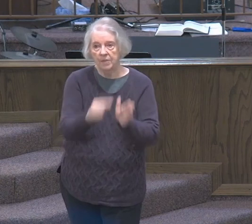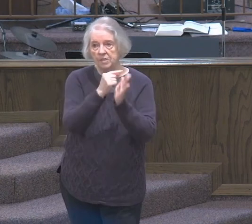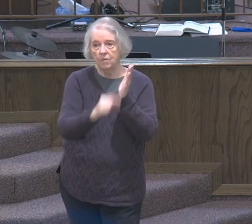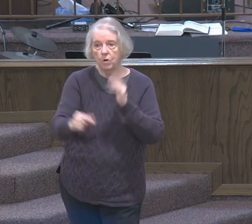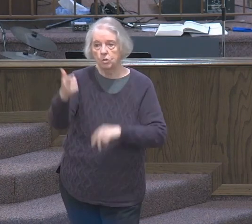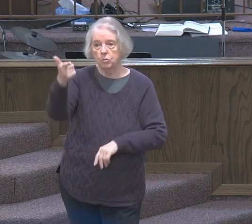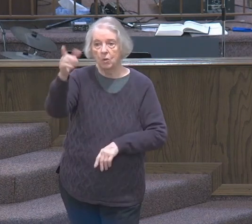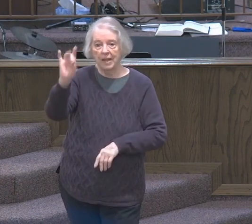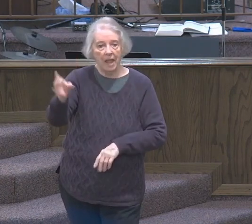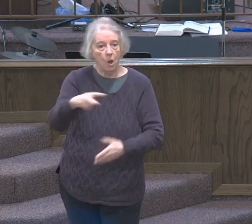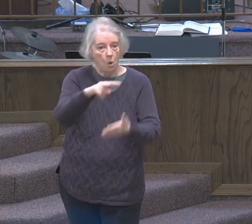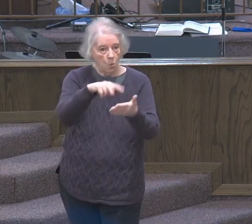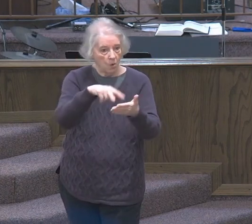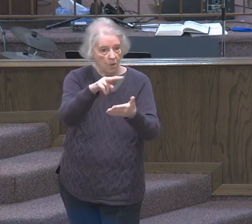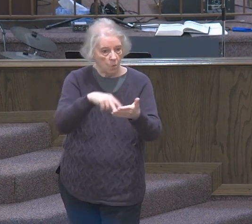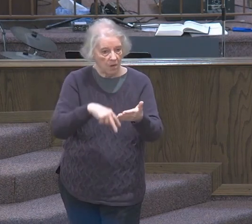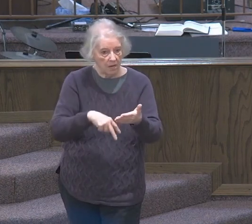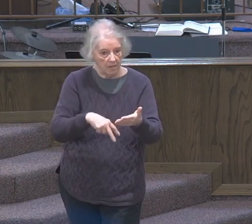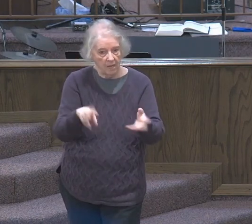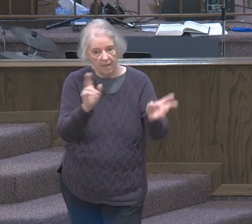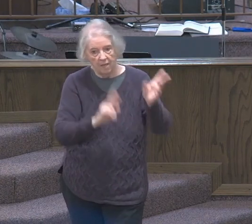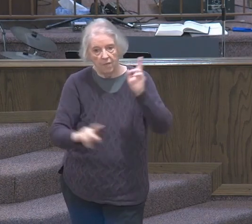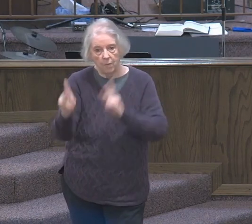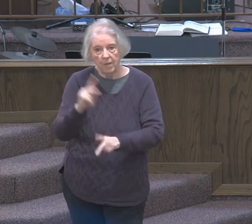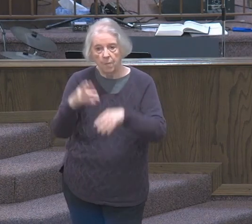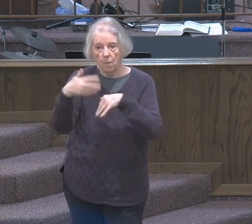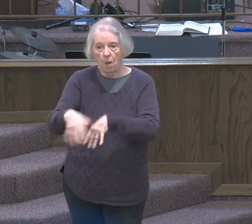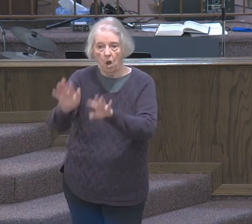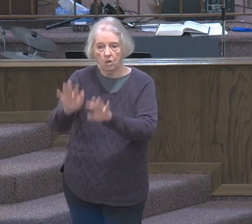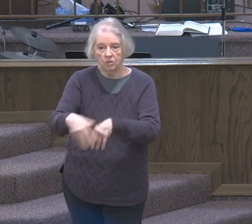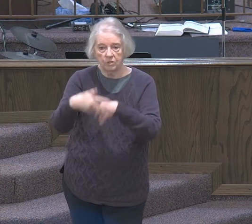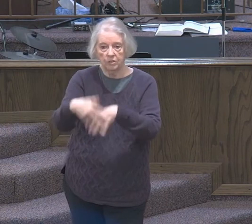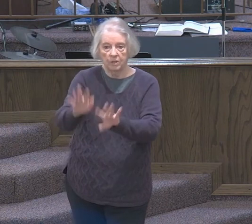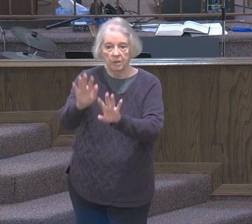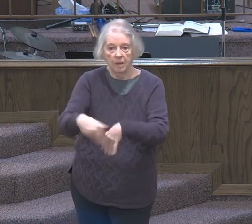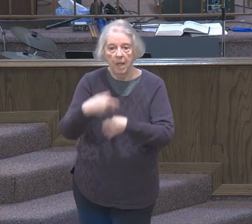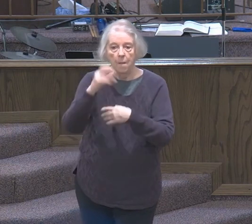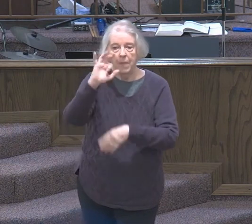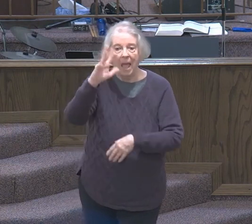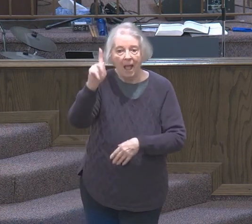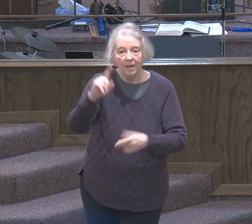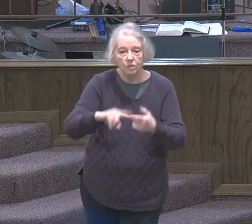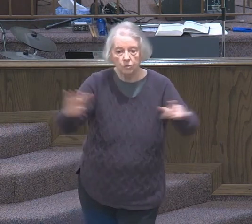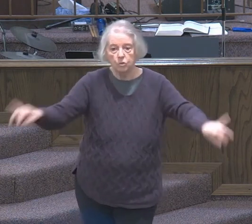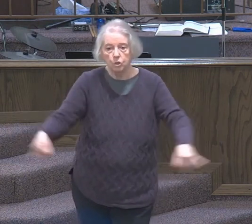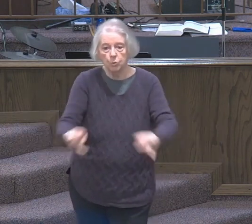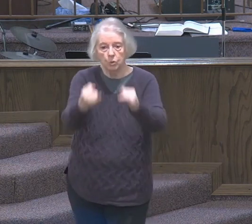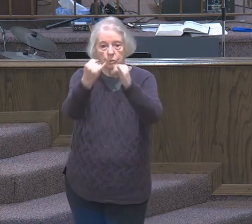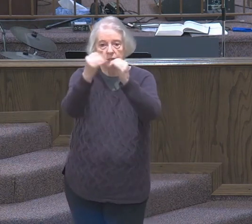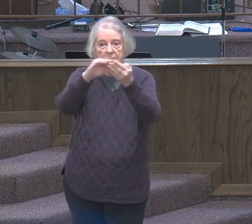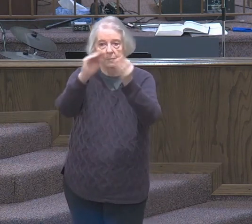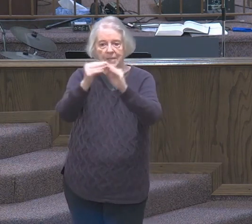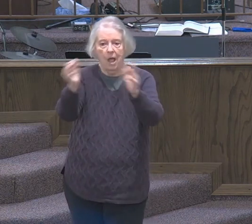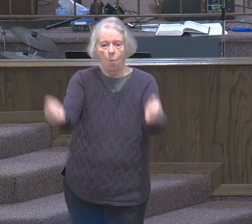to Jerusalem with stringed instruments and harps and trumpets to the house of the Lord with joy, with